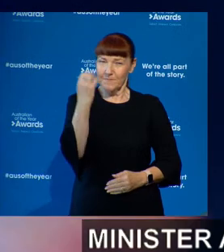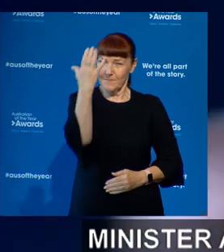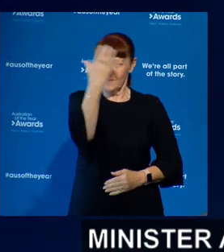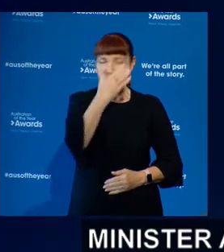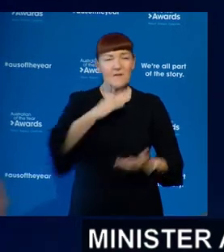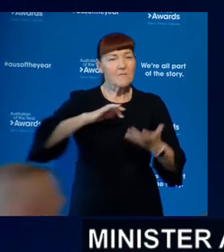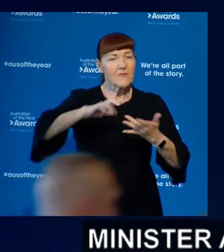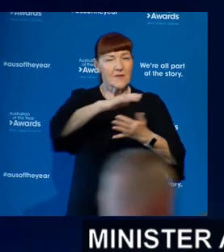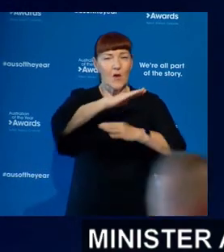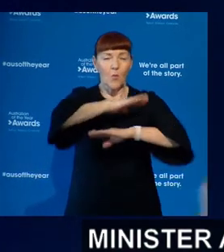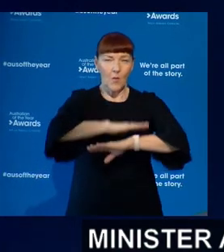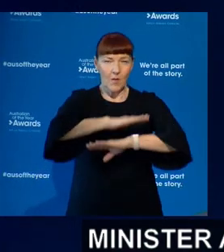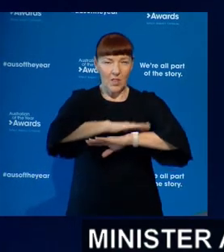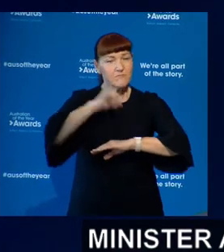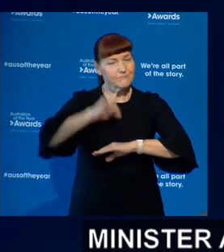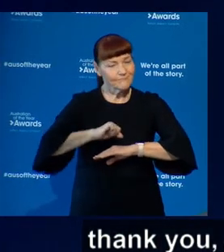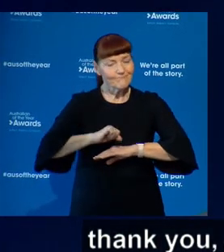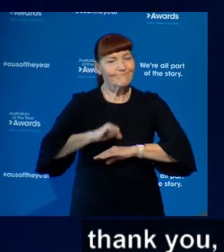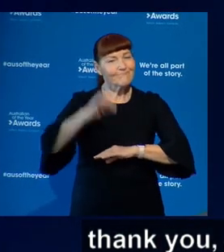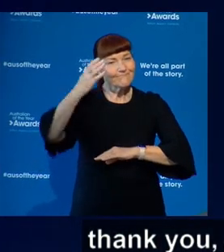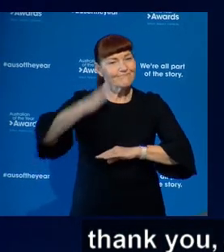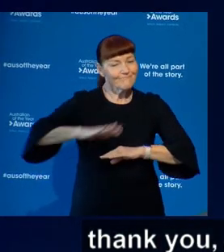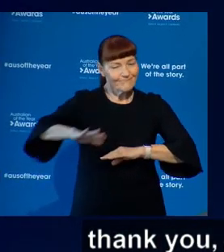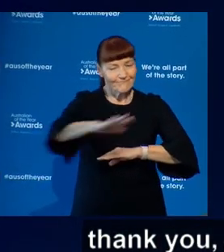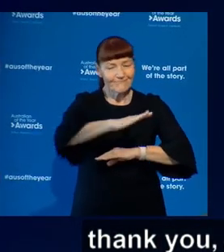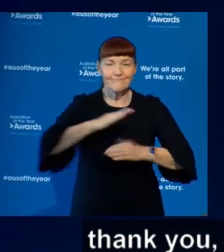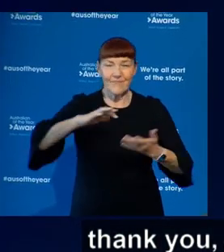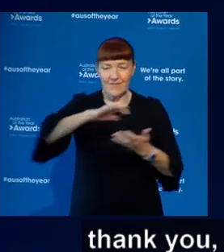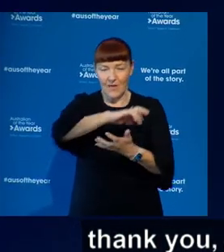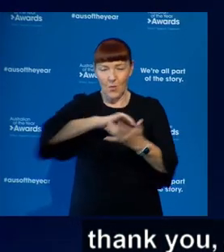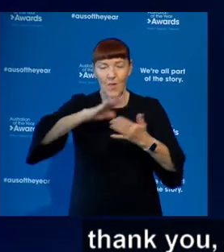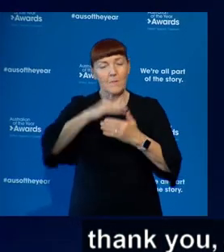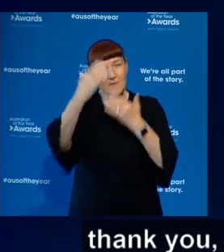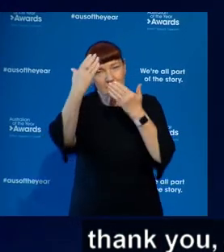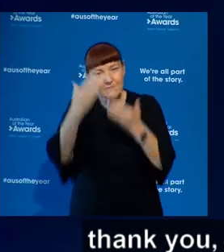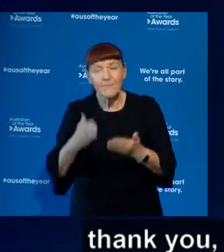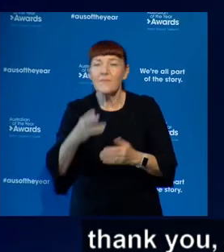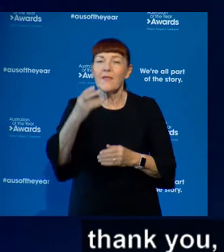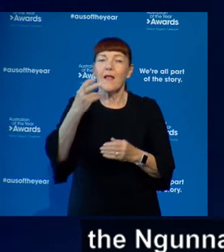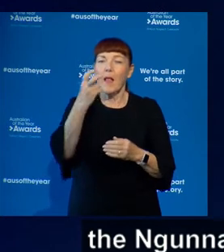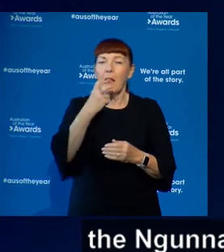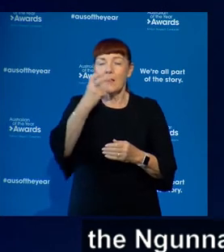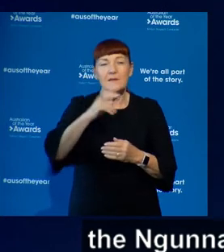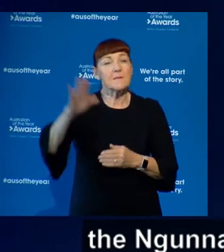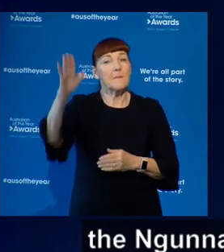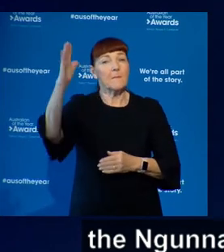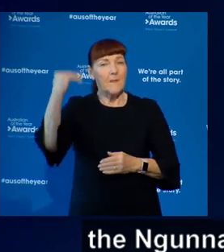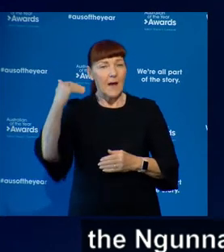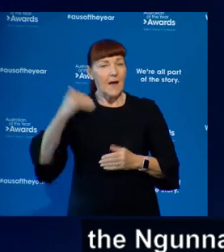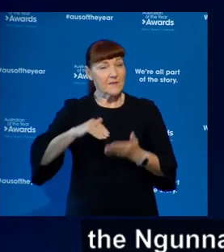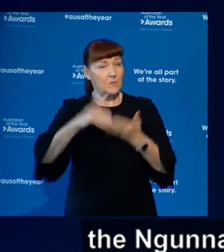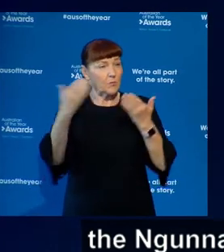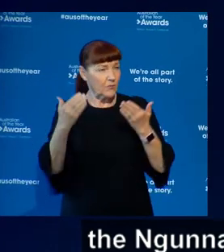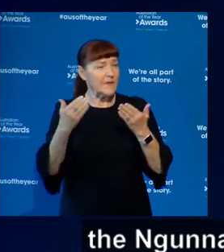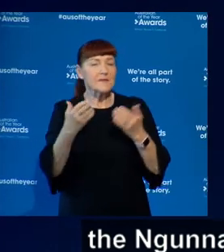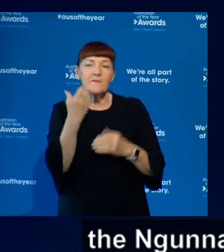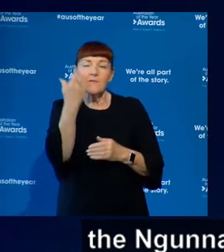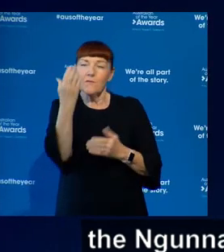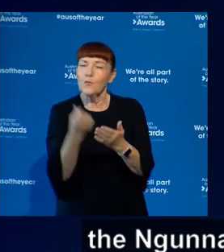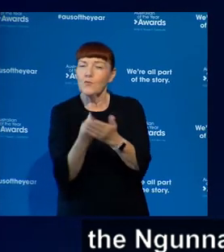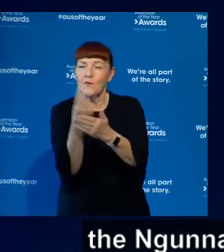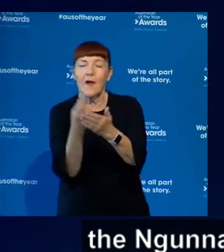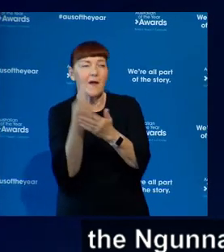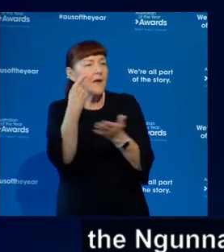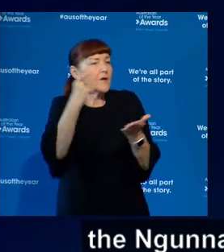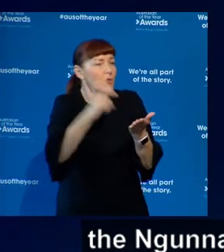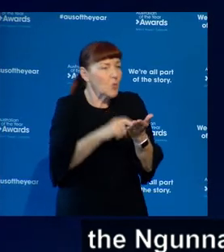Ngunnawal. This is Ngunnawal country, and I pay my respects to elders past, present, and emerging, and acknowledge other